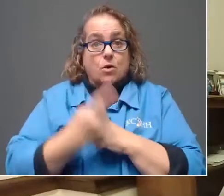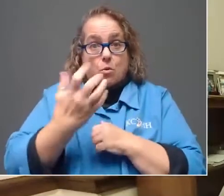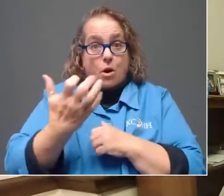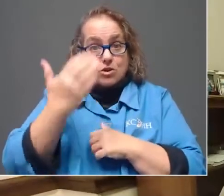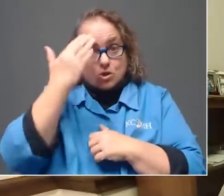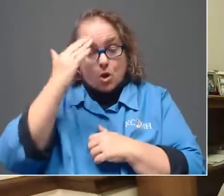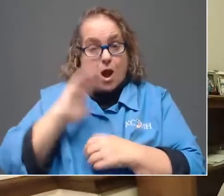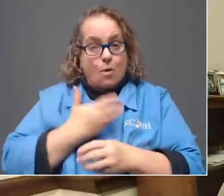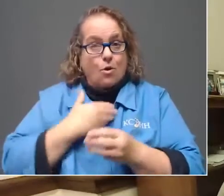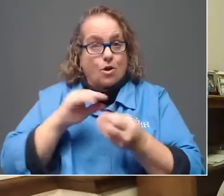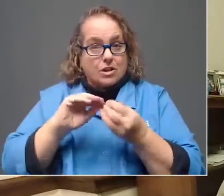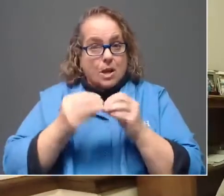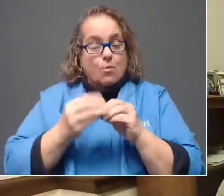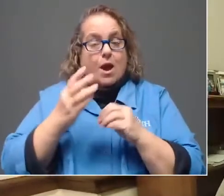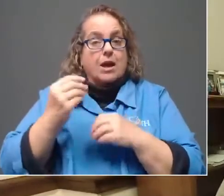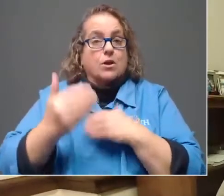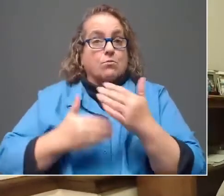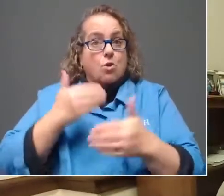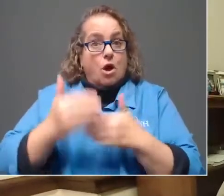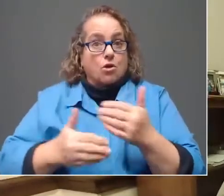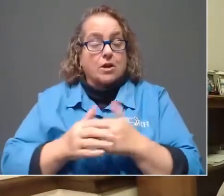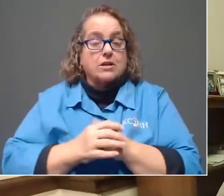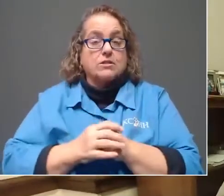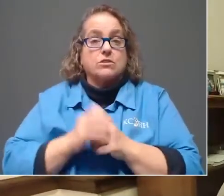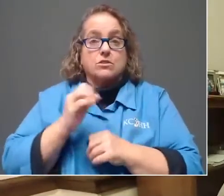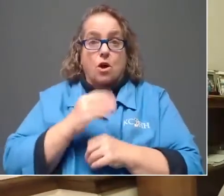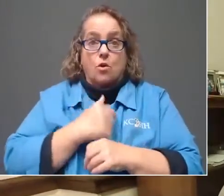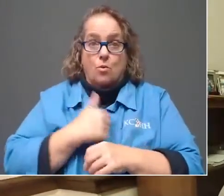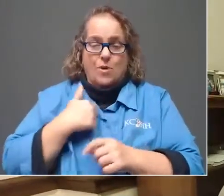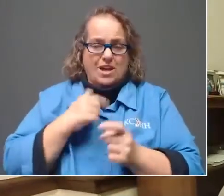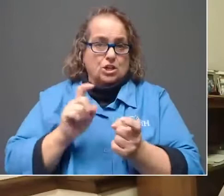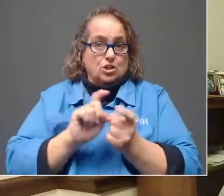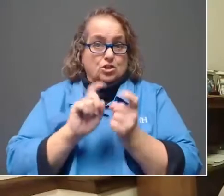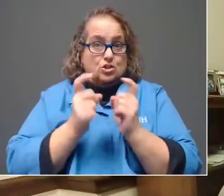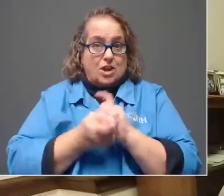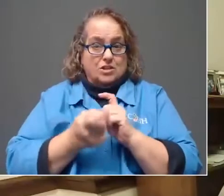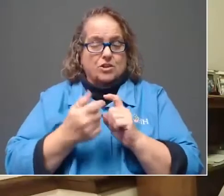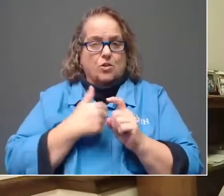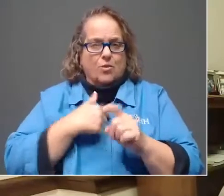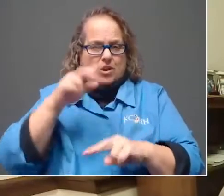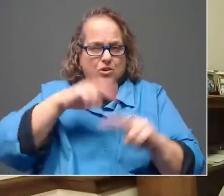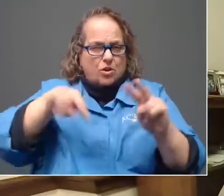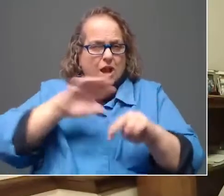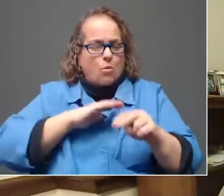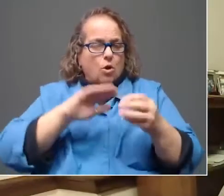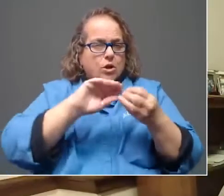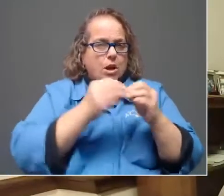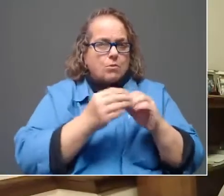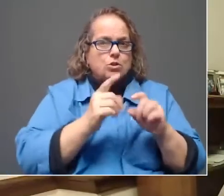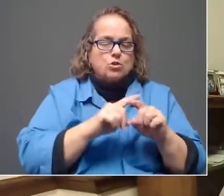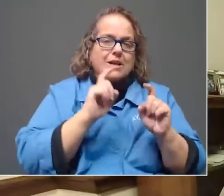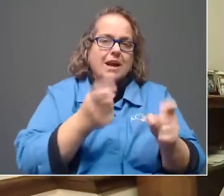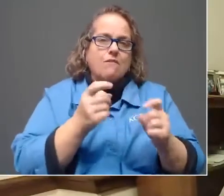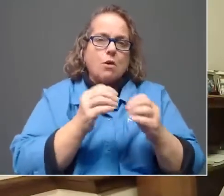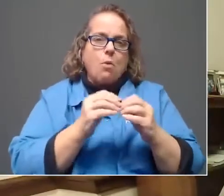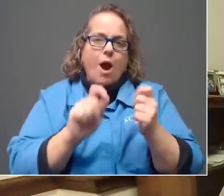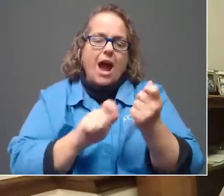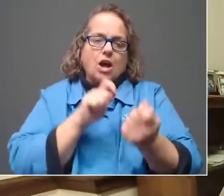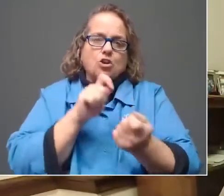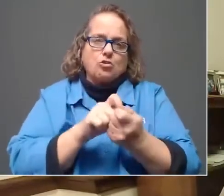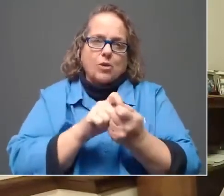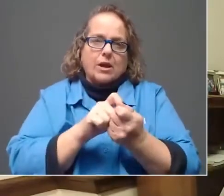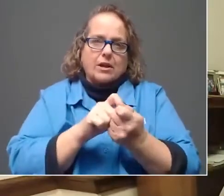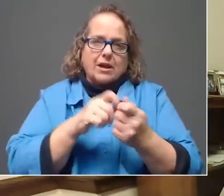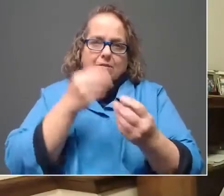our progress. We've changed the way, and we've done some looking at our numbers to give a more accurate context for you for the